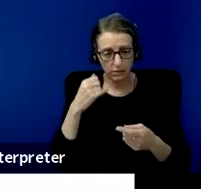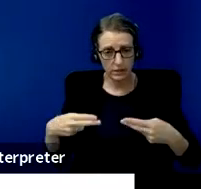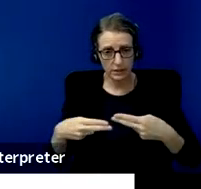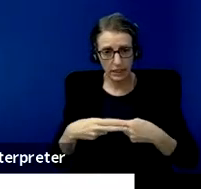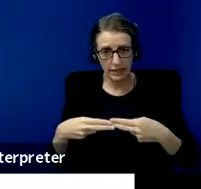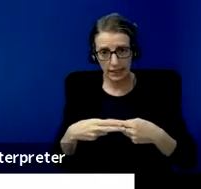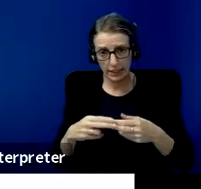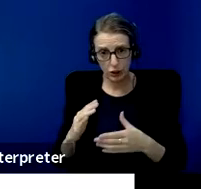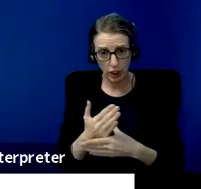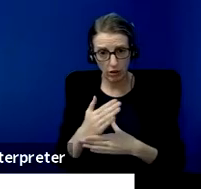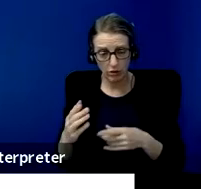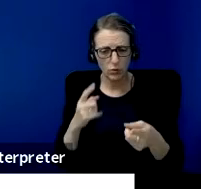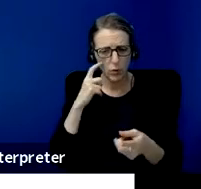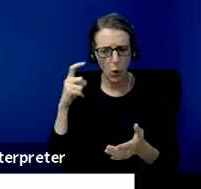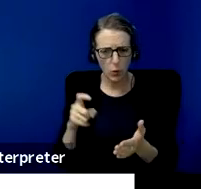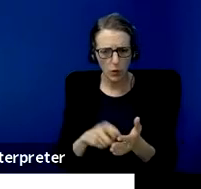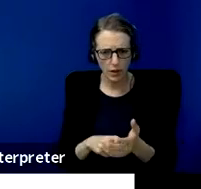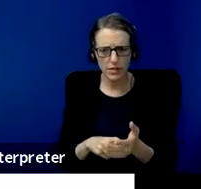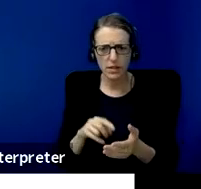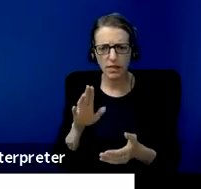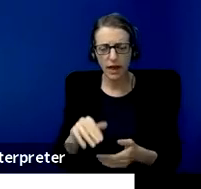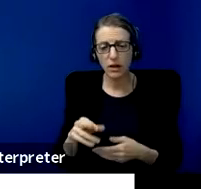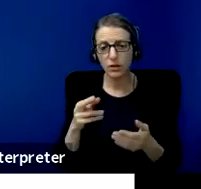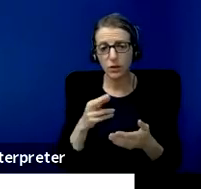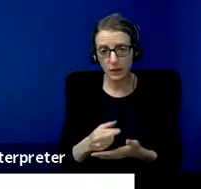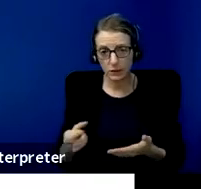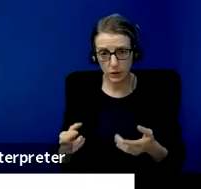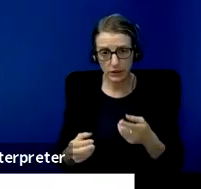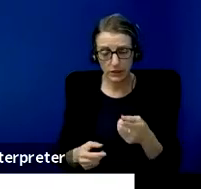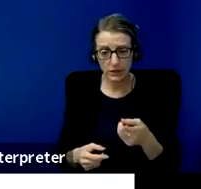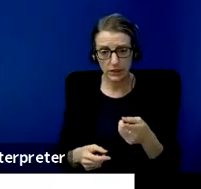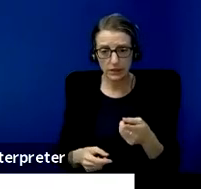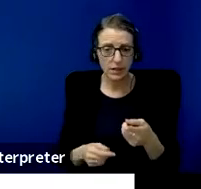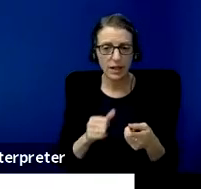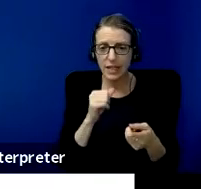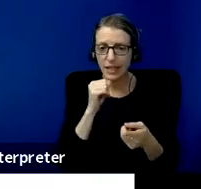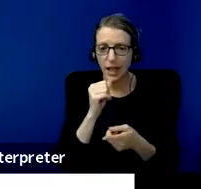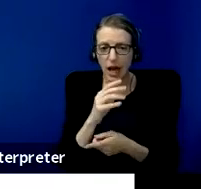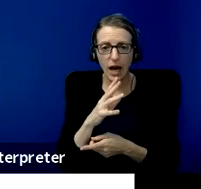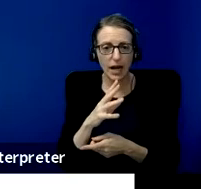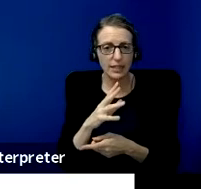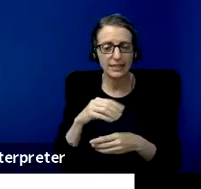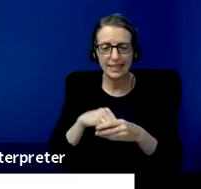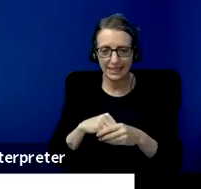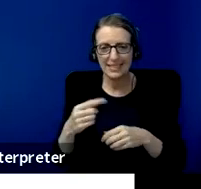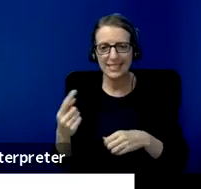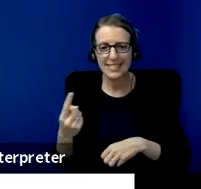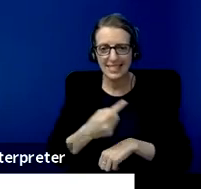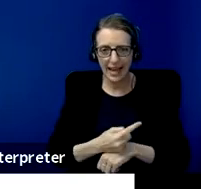will notice that the resources are not in your day 3 slide